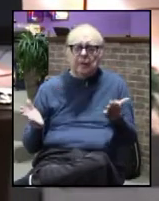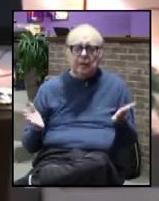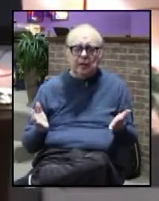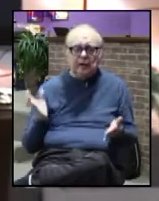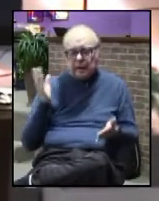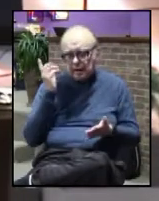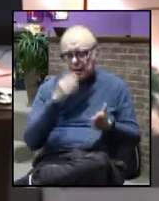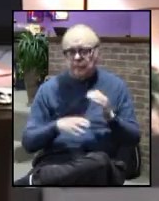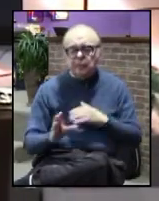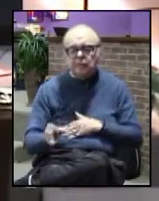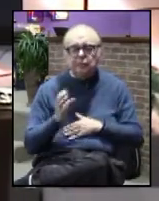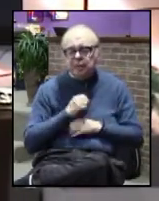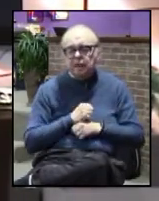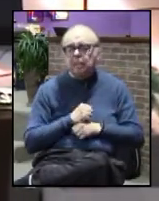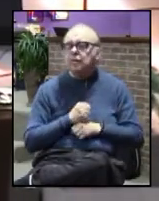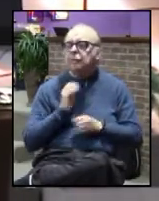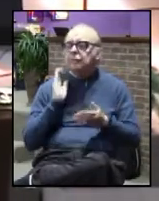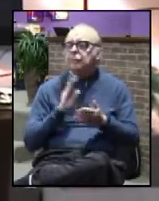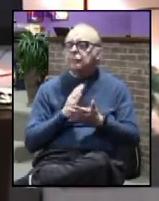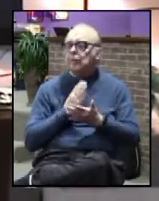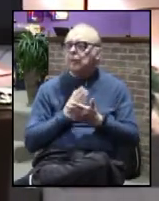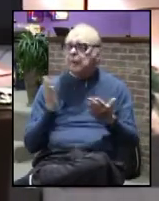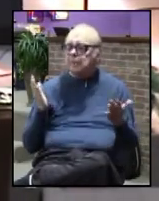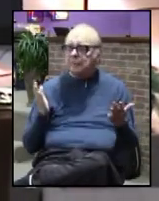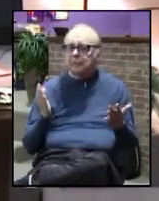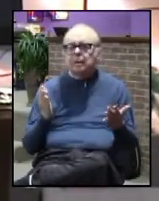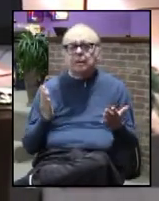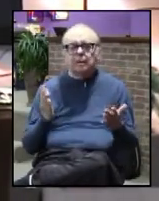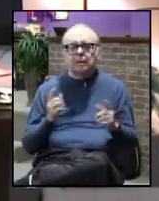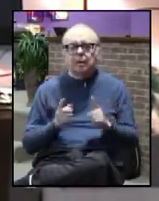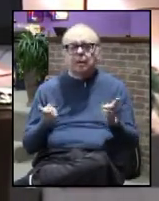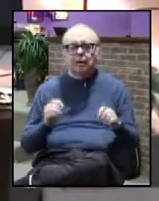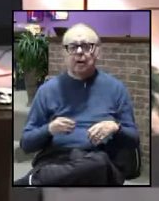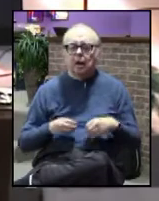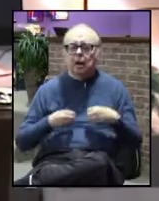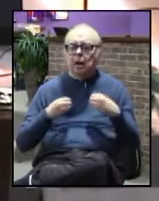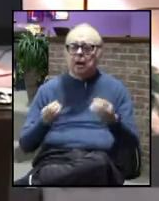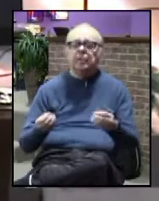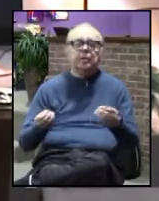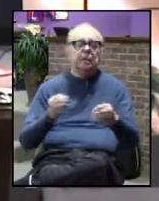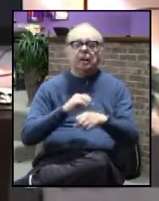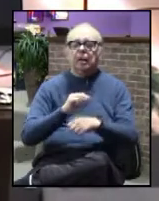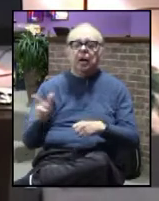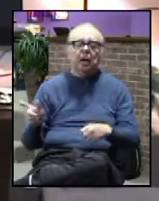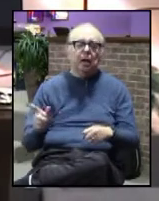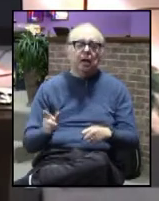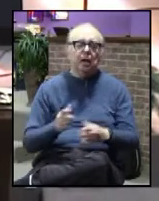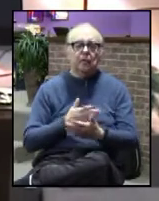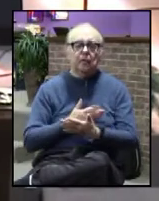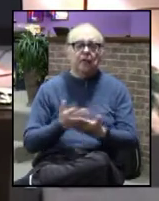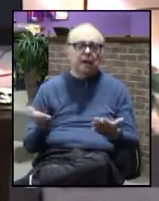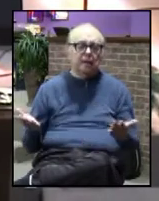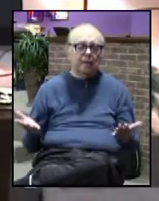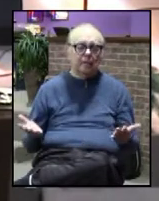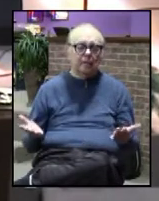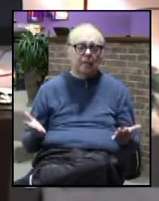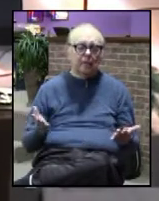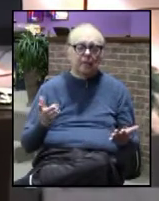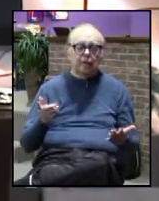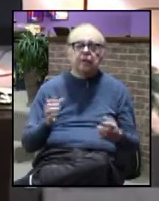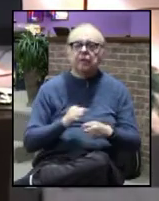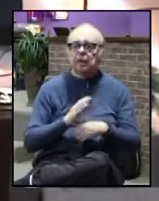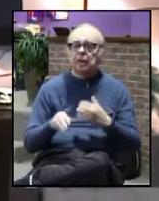guess what you get? A little bit. But when you give Him all of it, guess what you get? You get